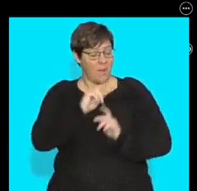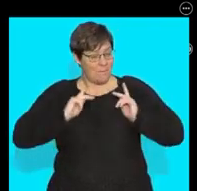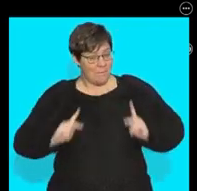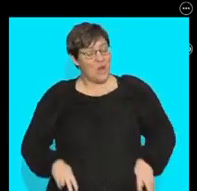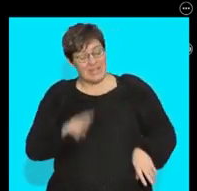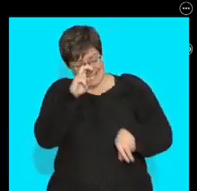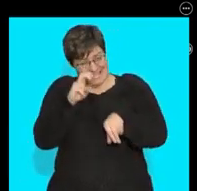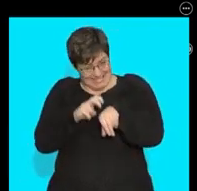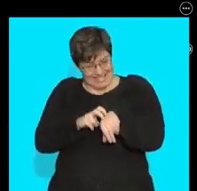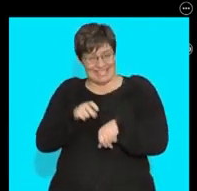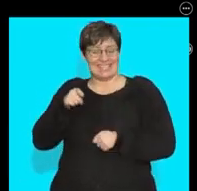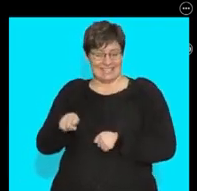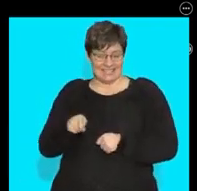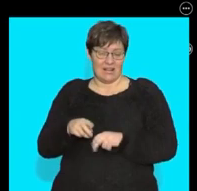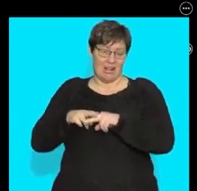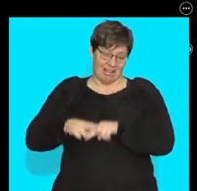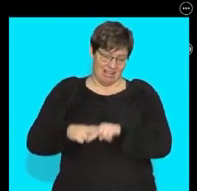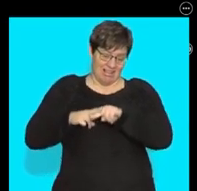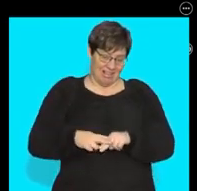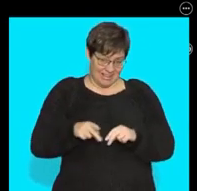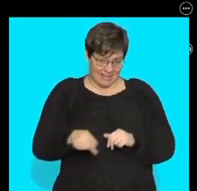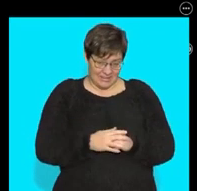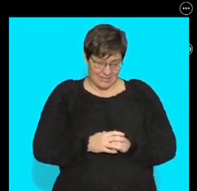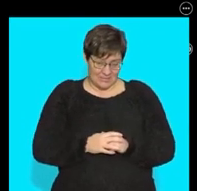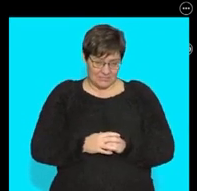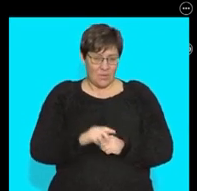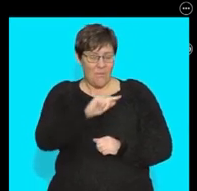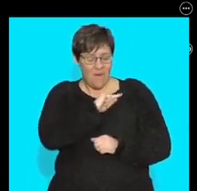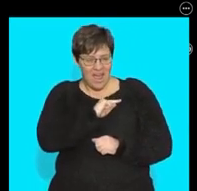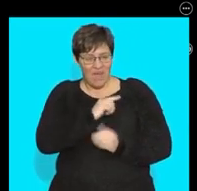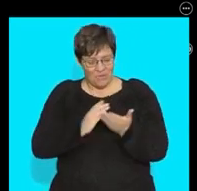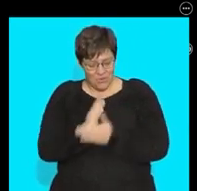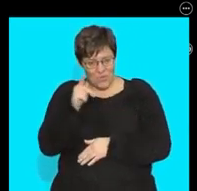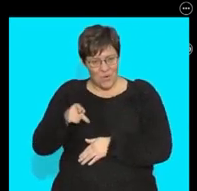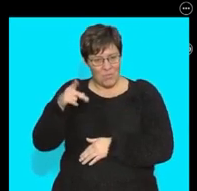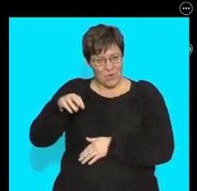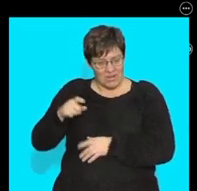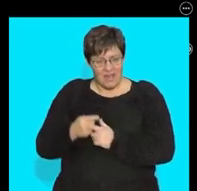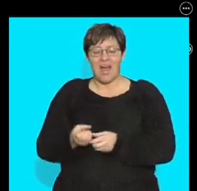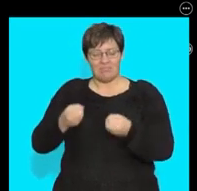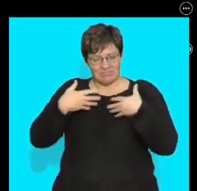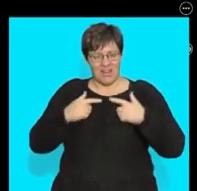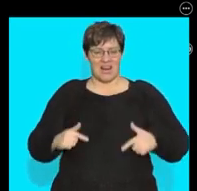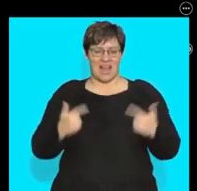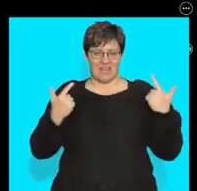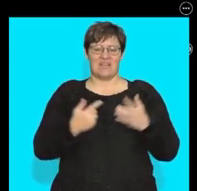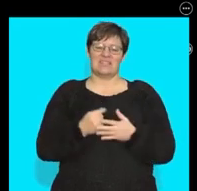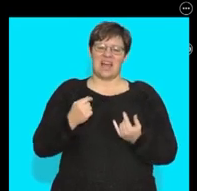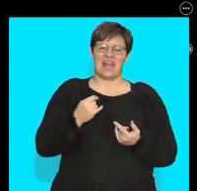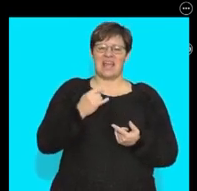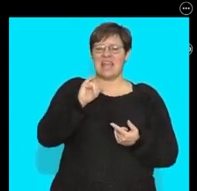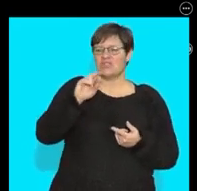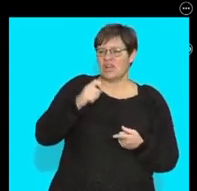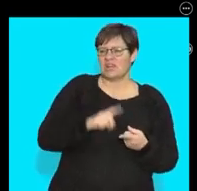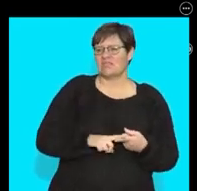really, all right, reliant on proteins that give us life. That is like hemoglobin and insulin